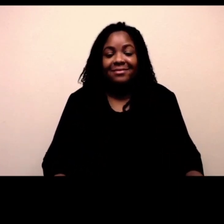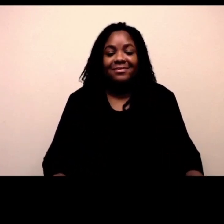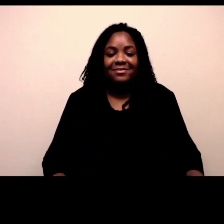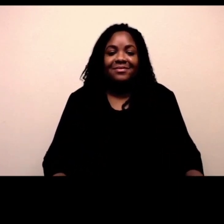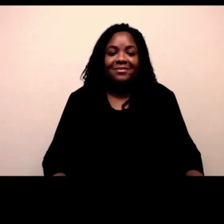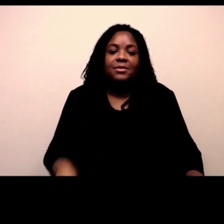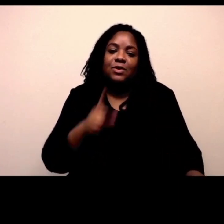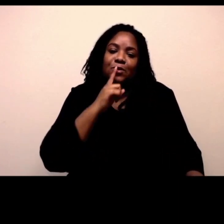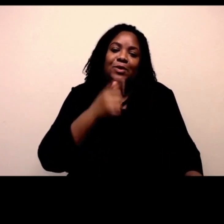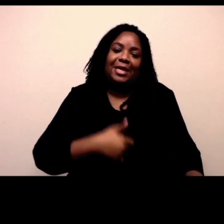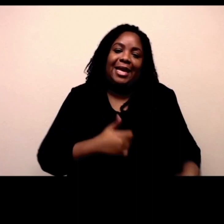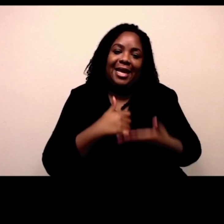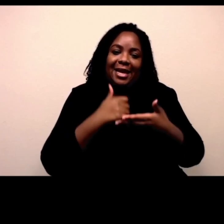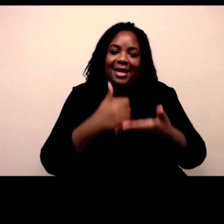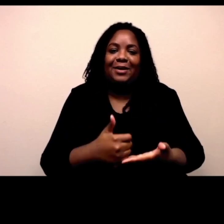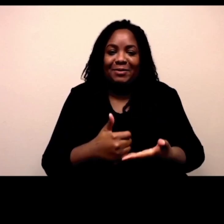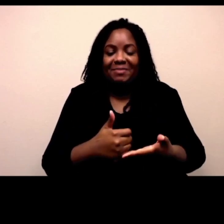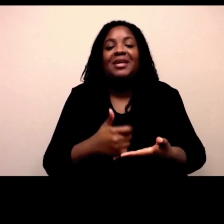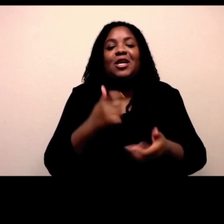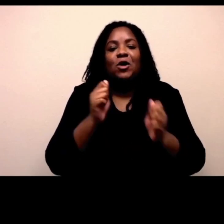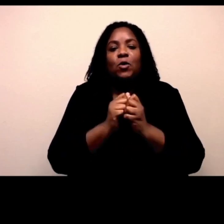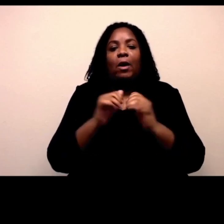helps me as far as equity with them.